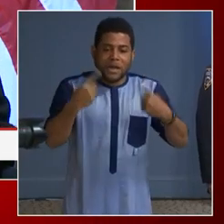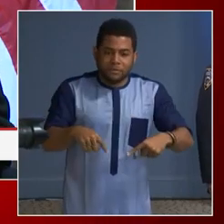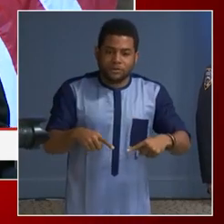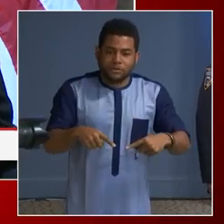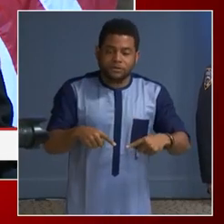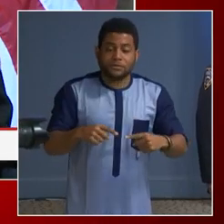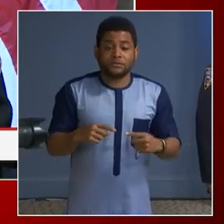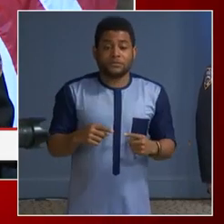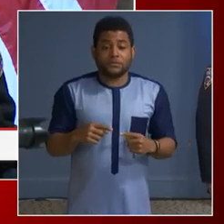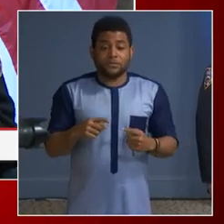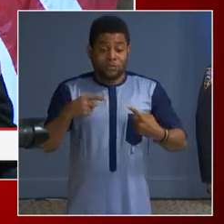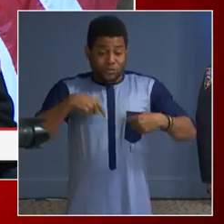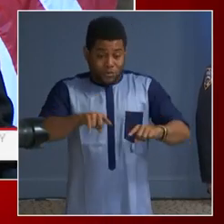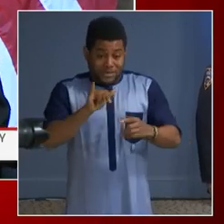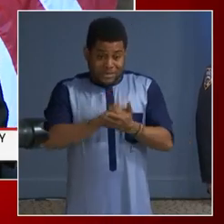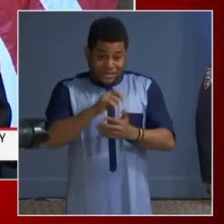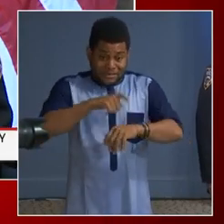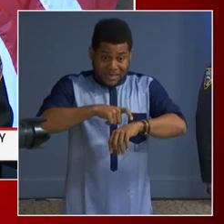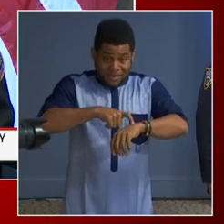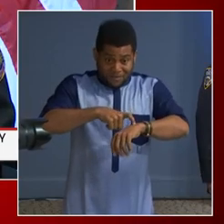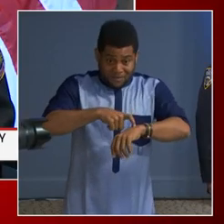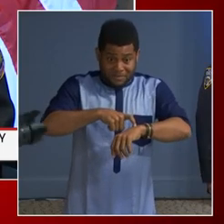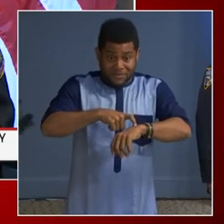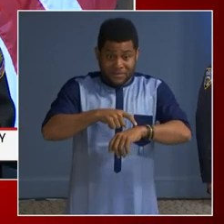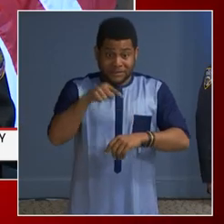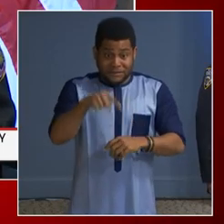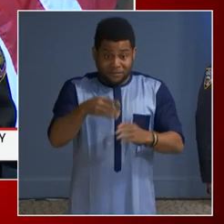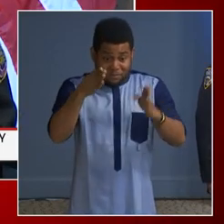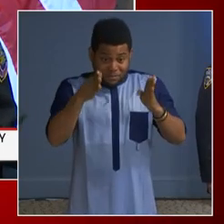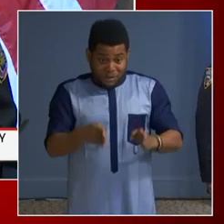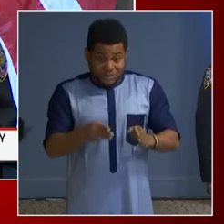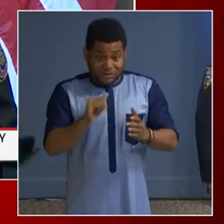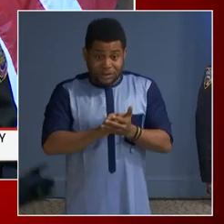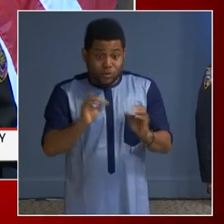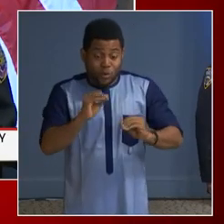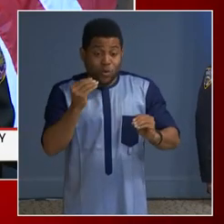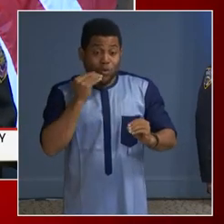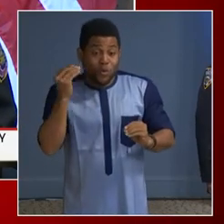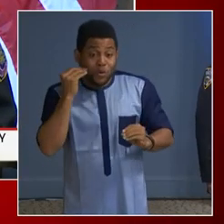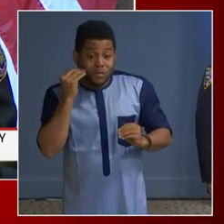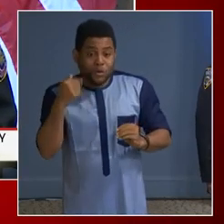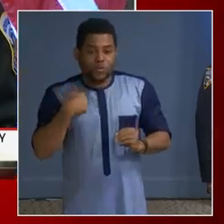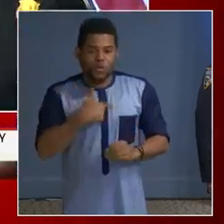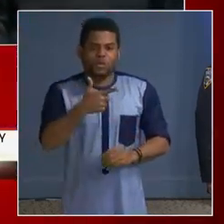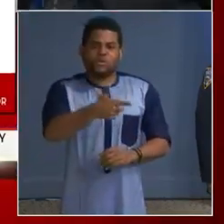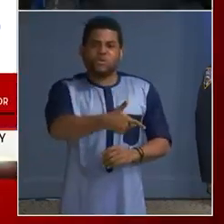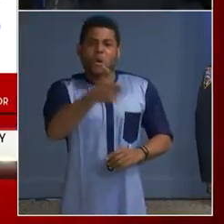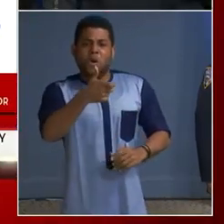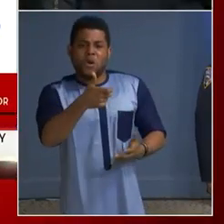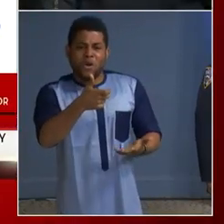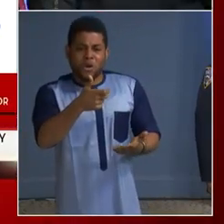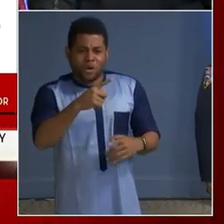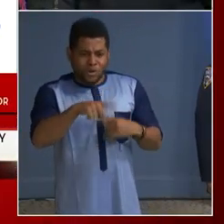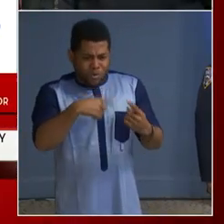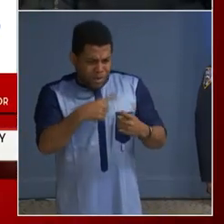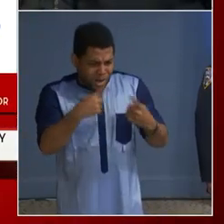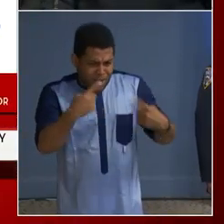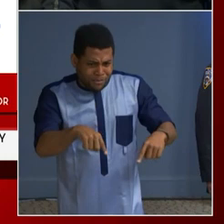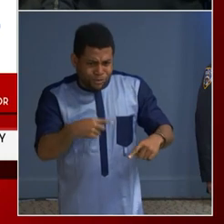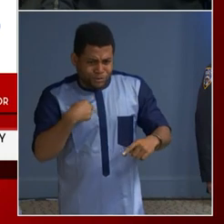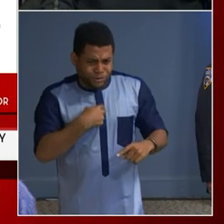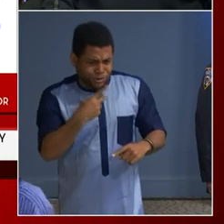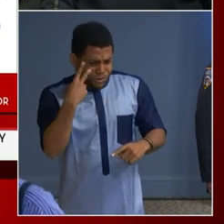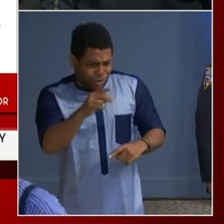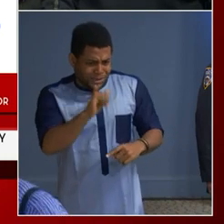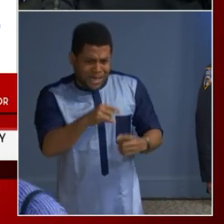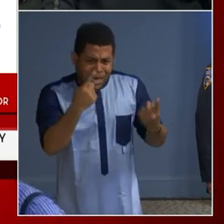incident, an unhoused person was shot. And when that person was shot, that offense occurred in the 1100 block of New